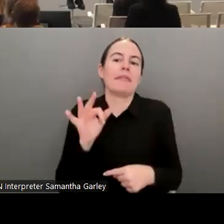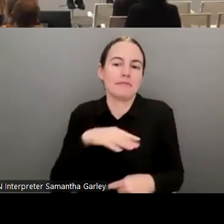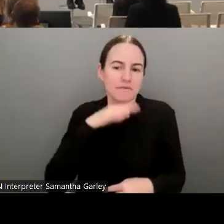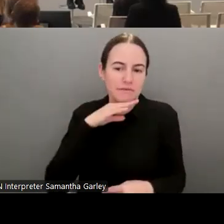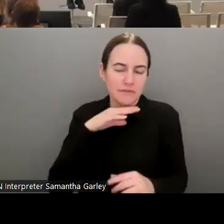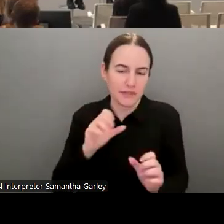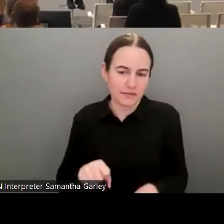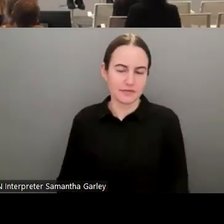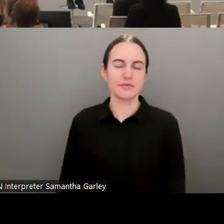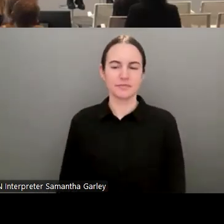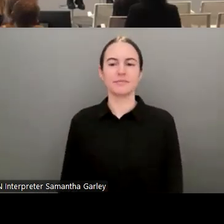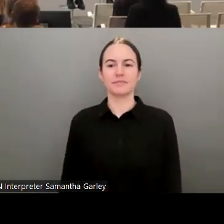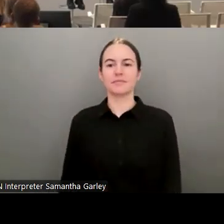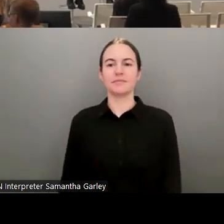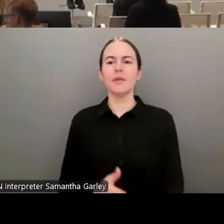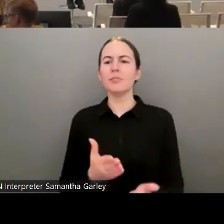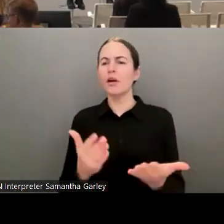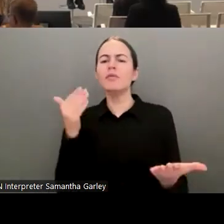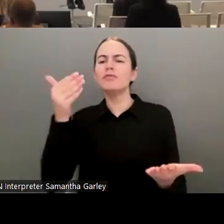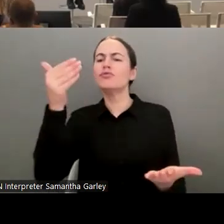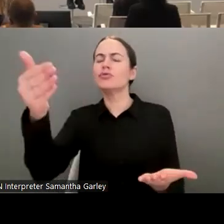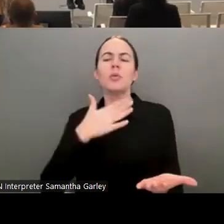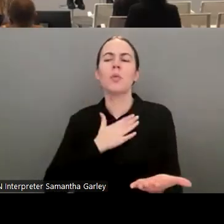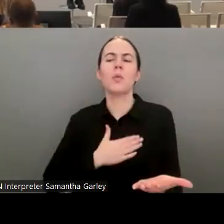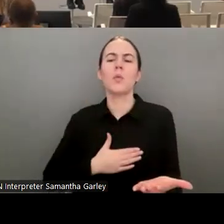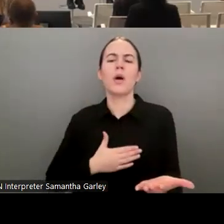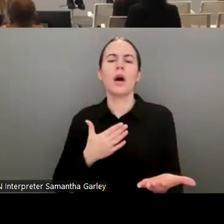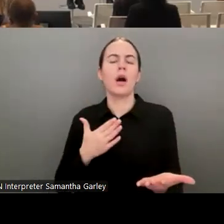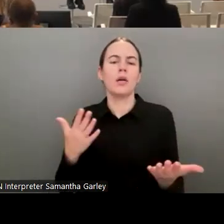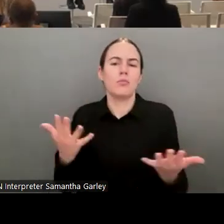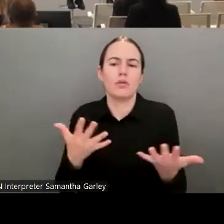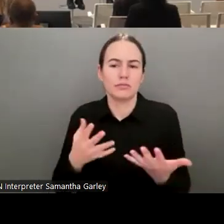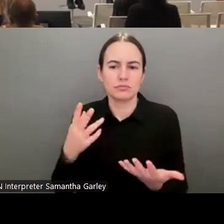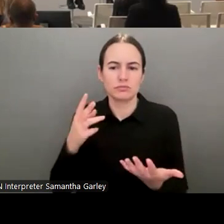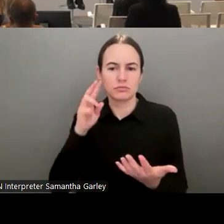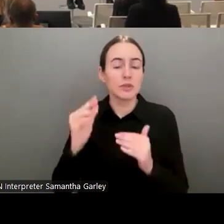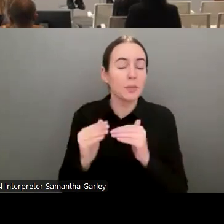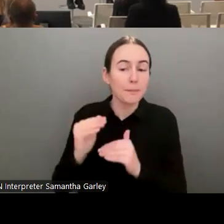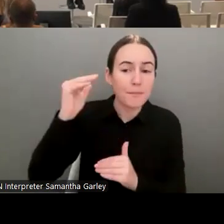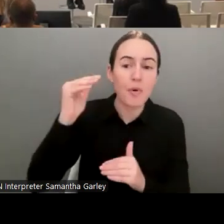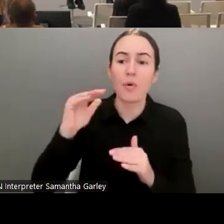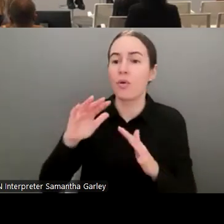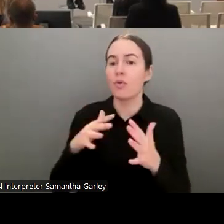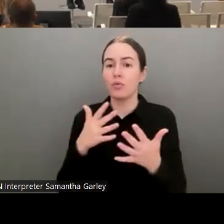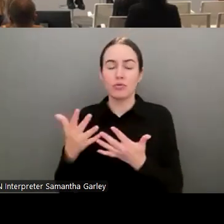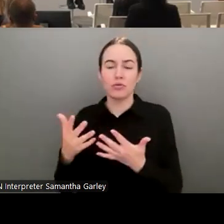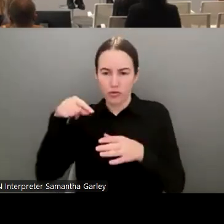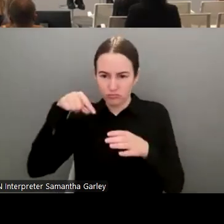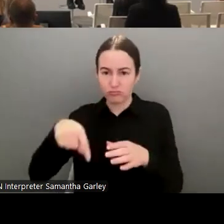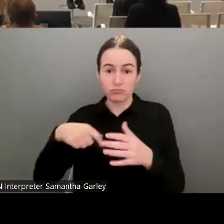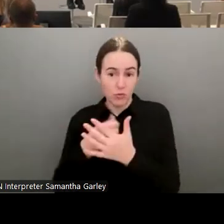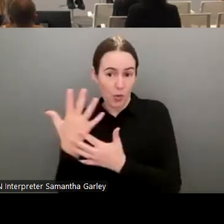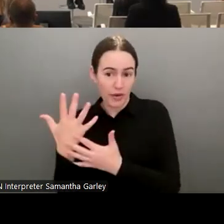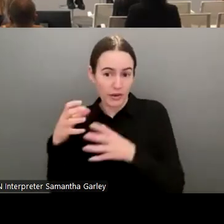In the future, what would you like us to do more? I mean, it could be in general, but maybe the Nordic chapter in particular.